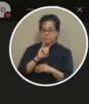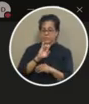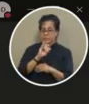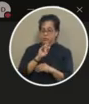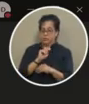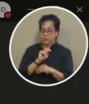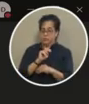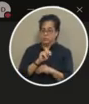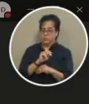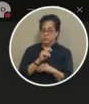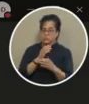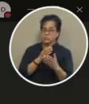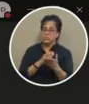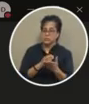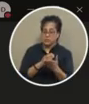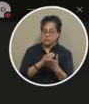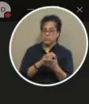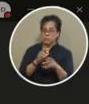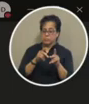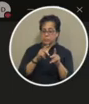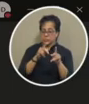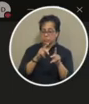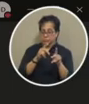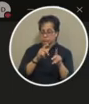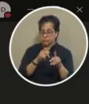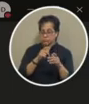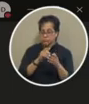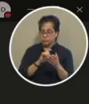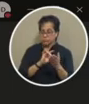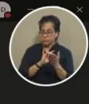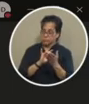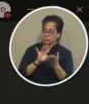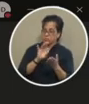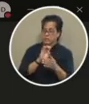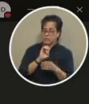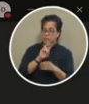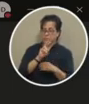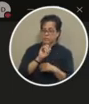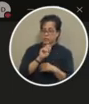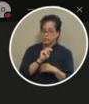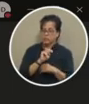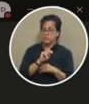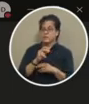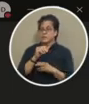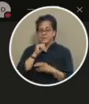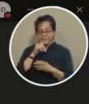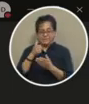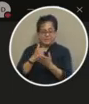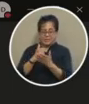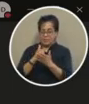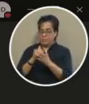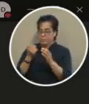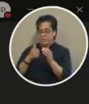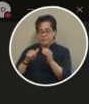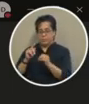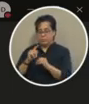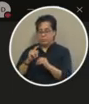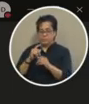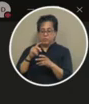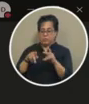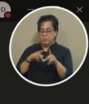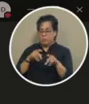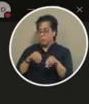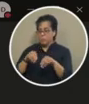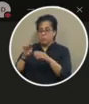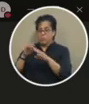to stop evictions? Really, it doesn't help anybody to go and have people's tenants move